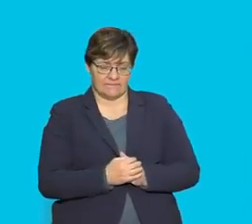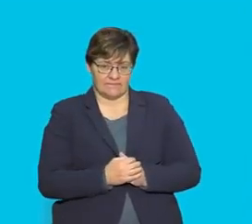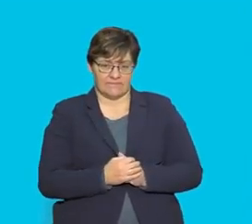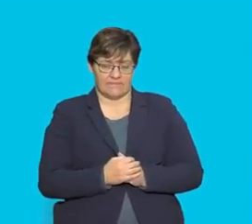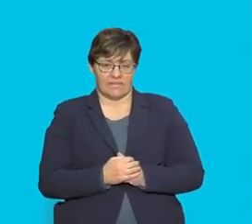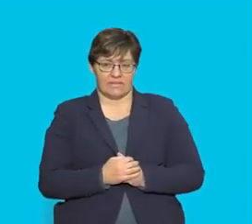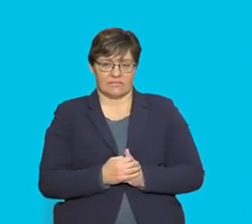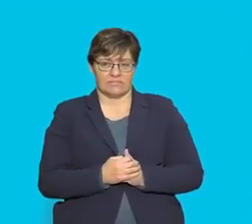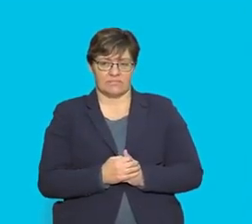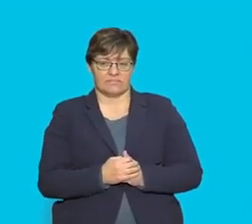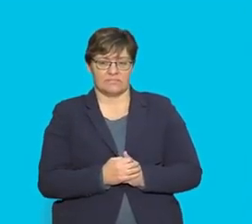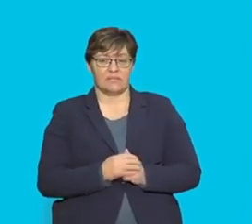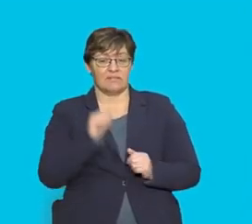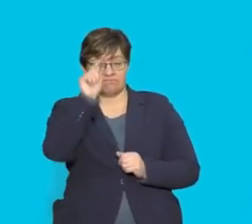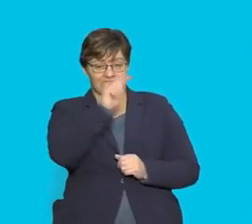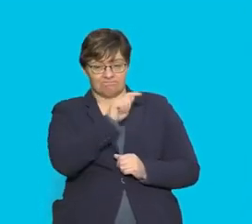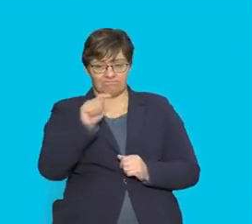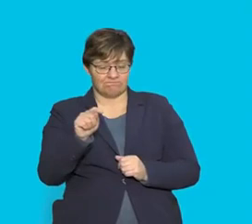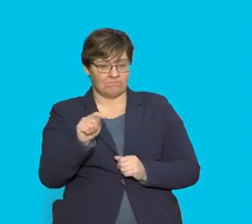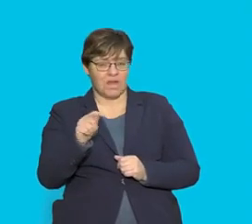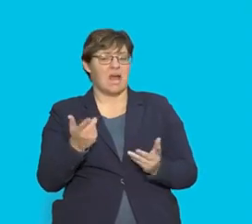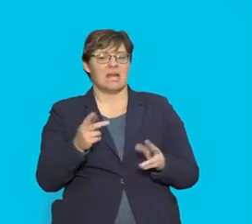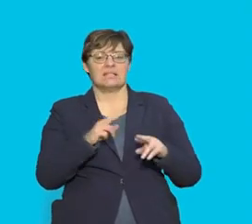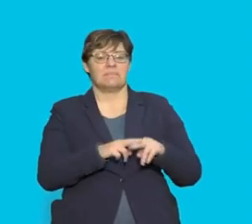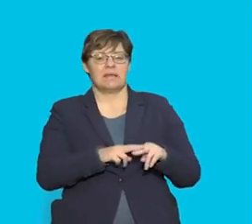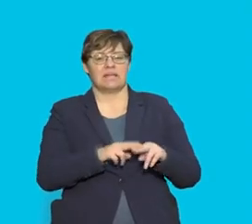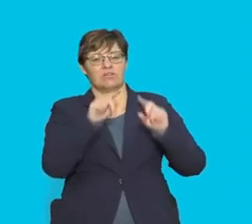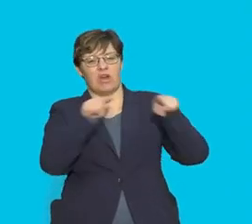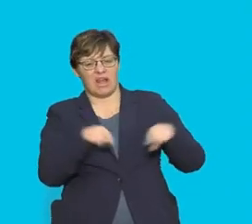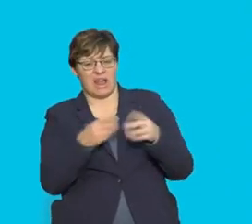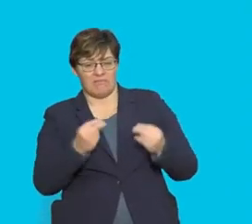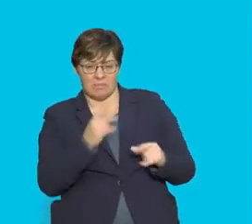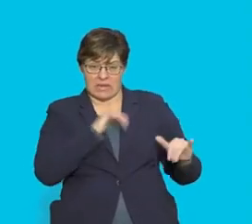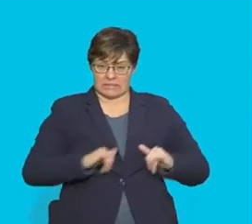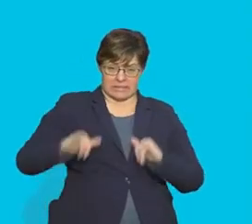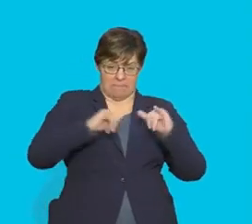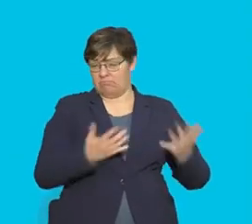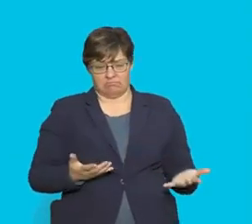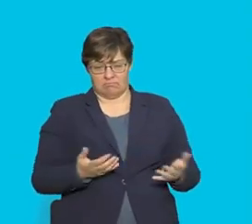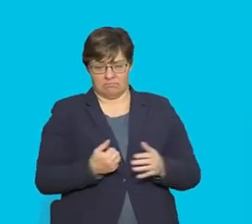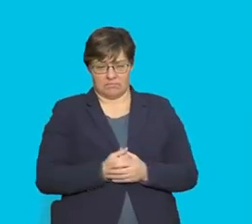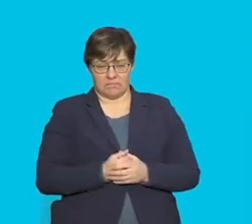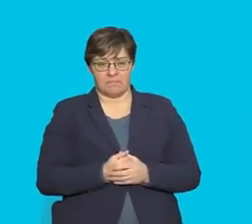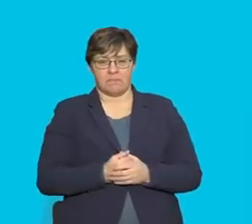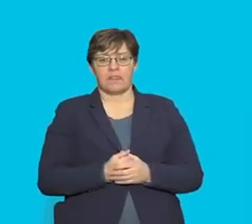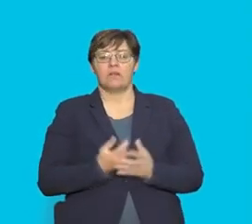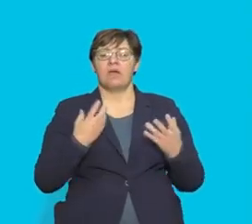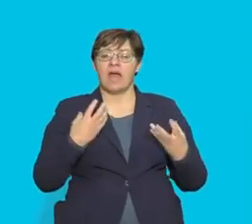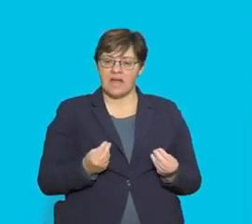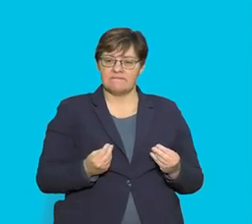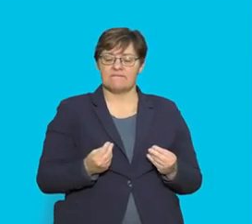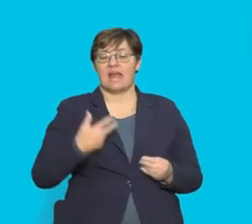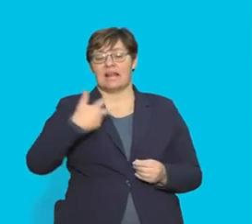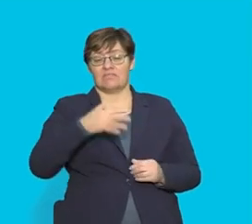well, not necessarily equal to one another. It depends on what triangle you have. Now we have some